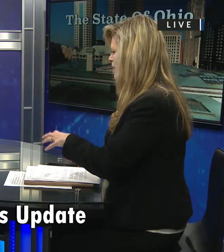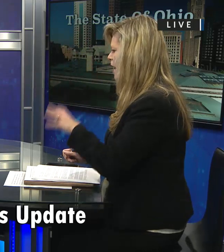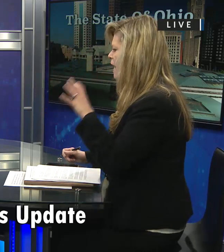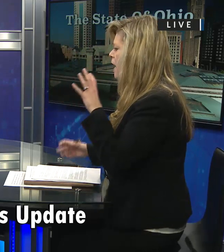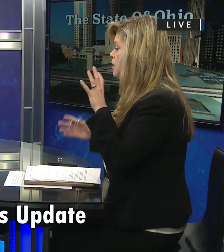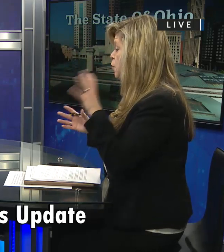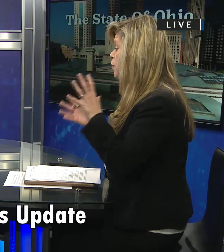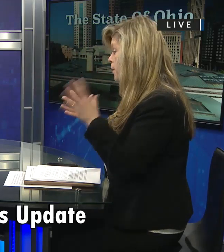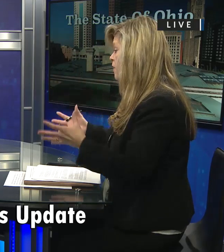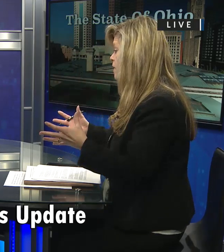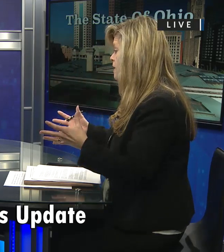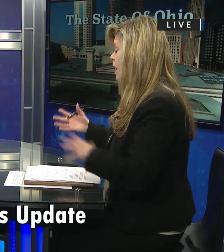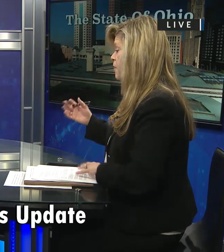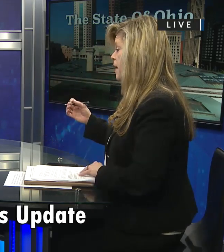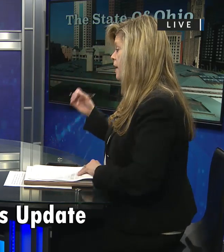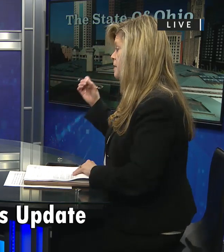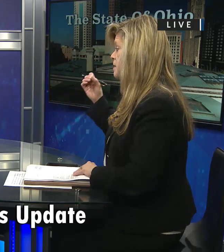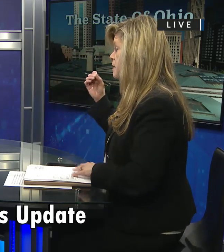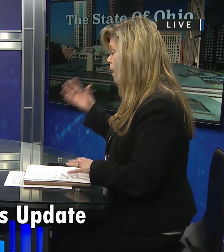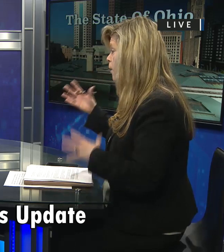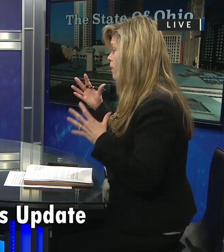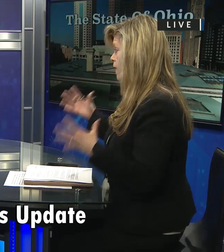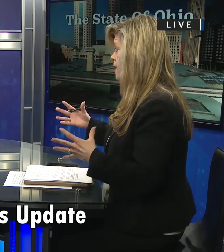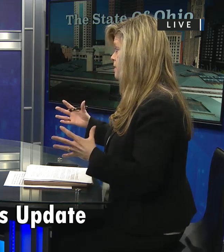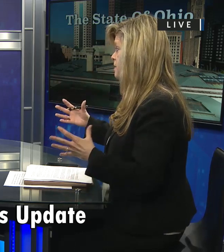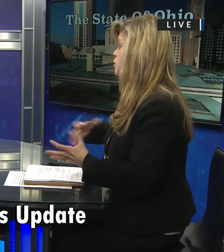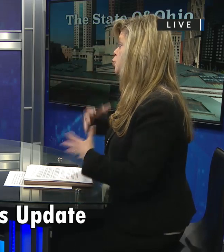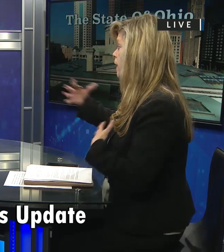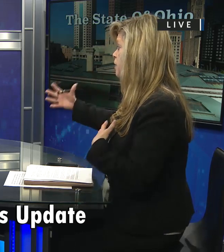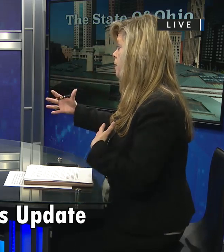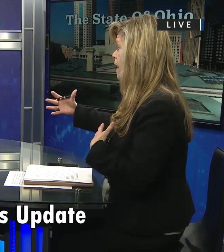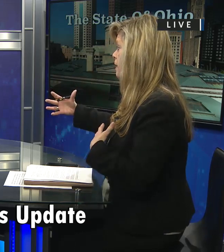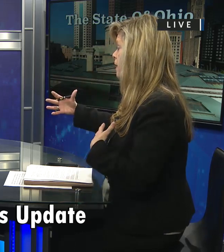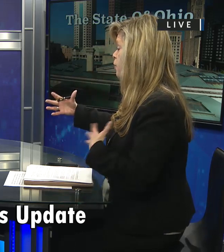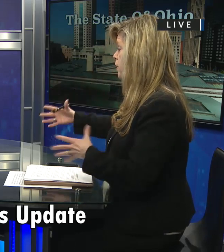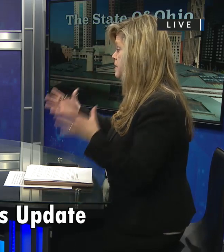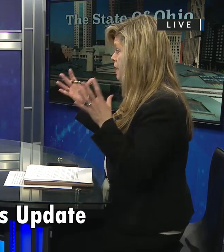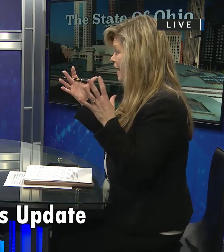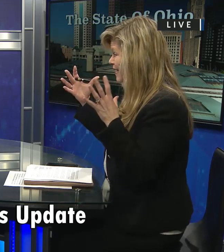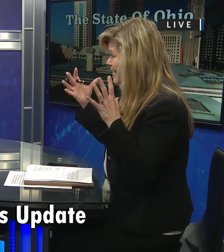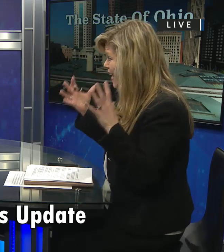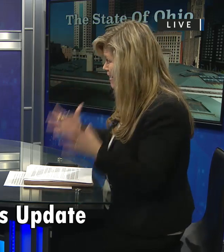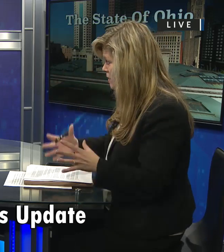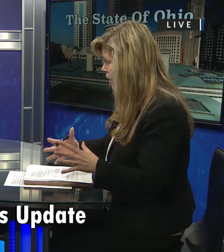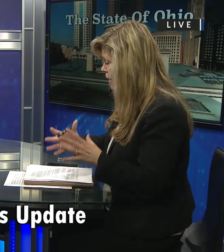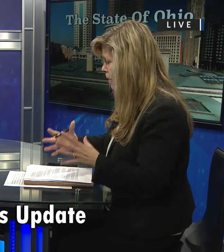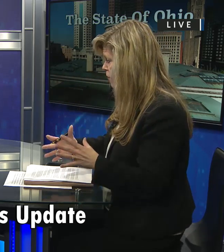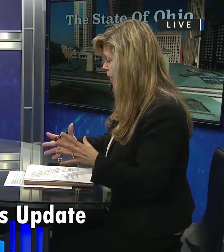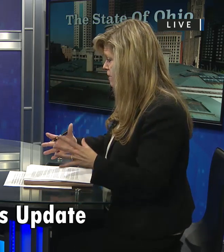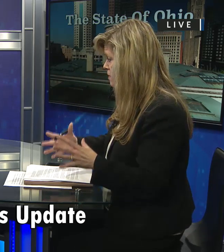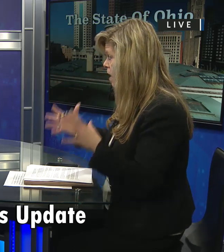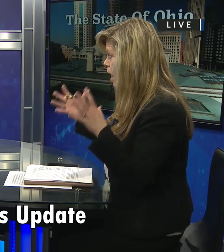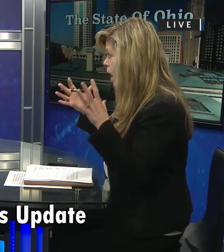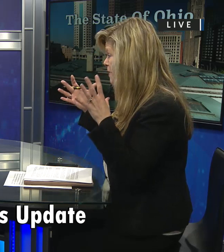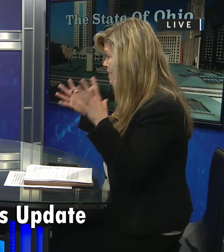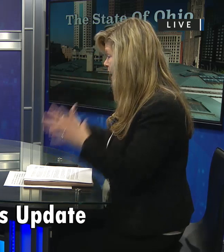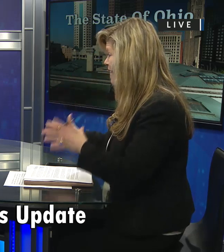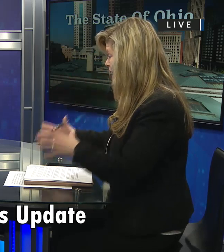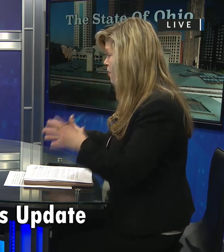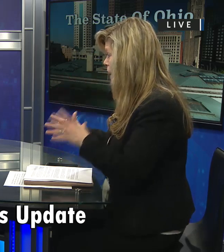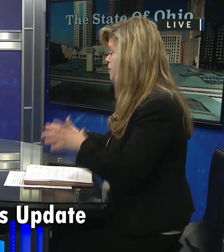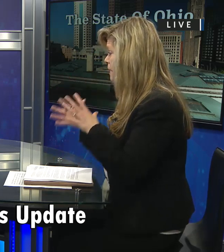question today. So the big thing today, I think, is the number of cases has really dramatically increased, at least the estimated number of cases, up